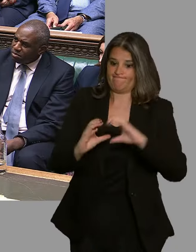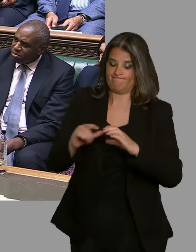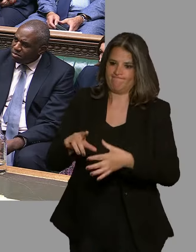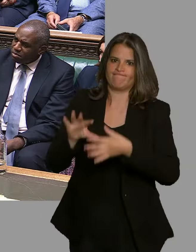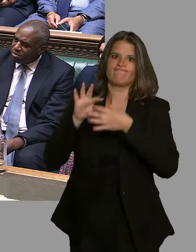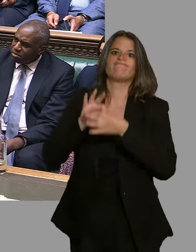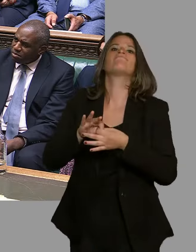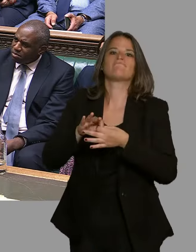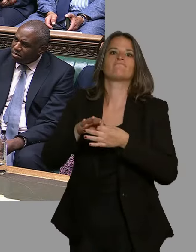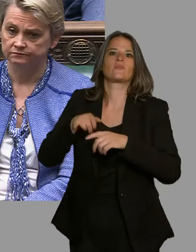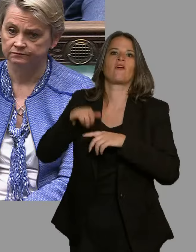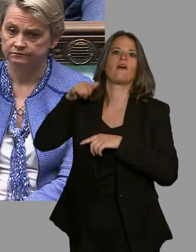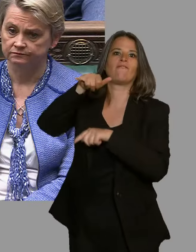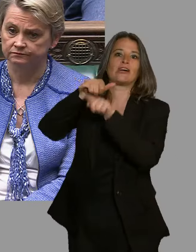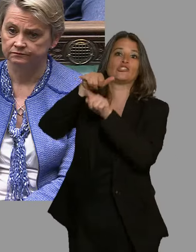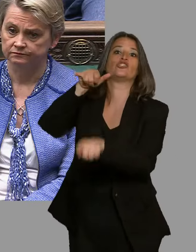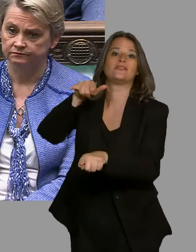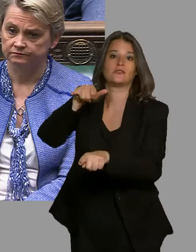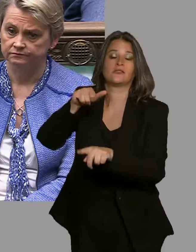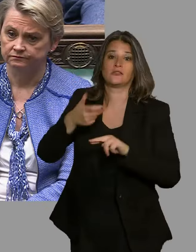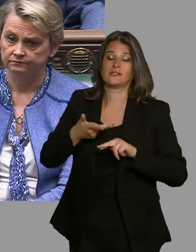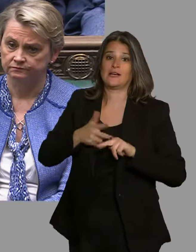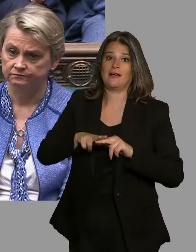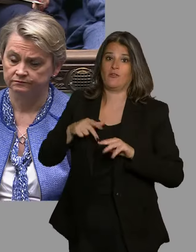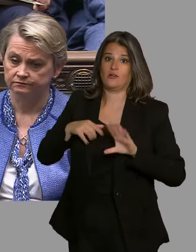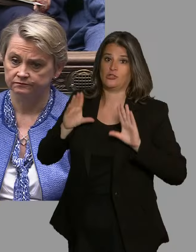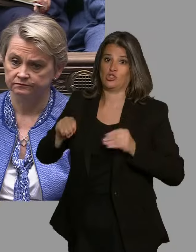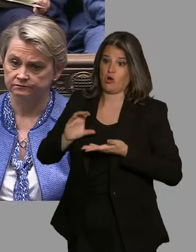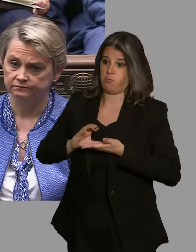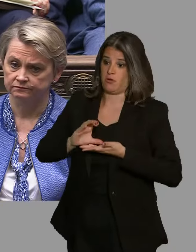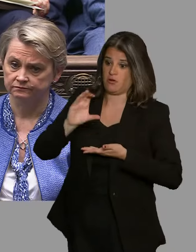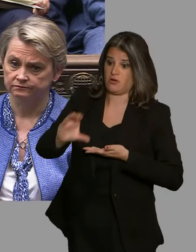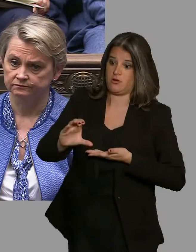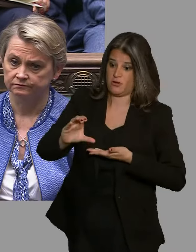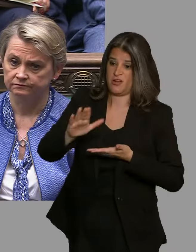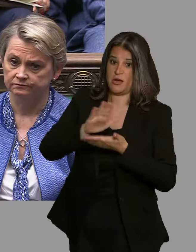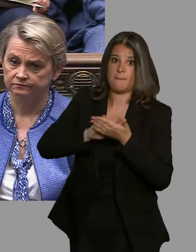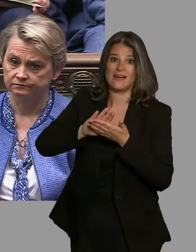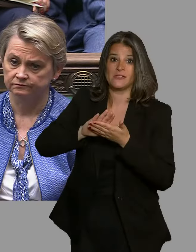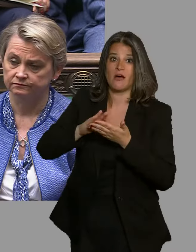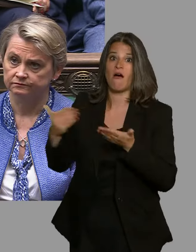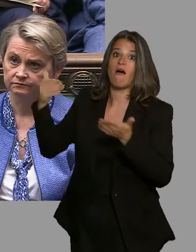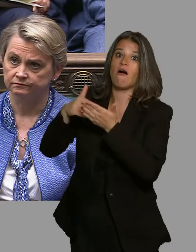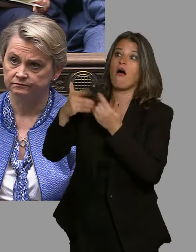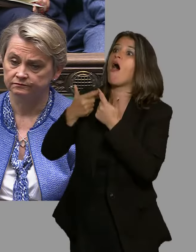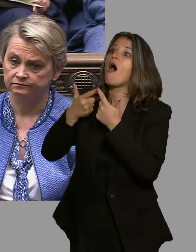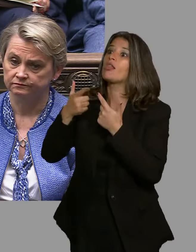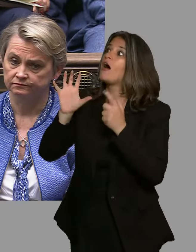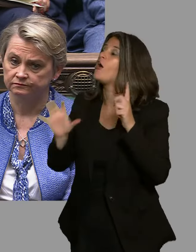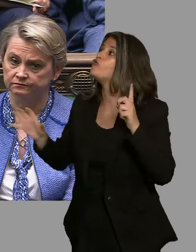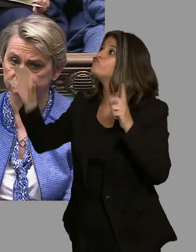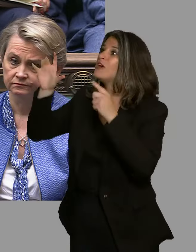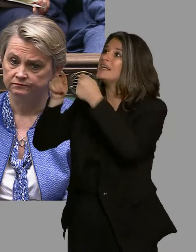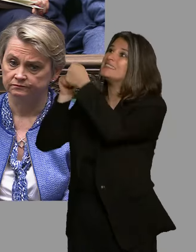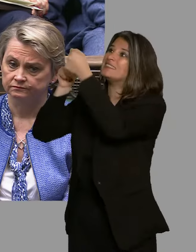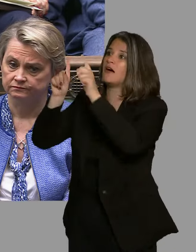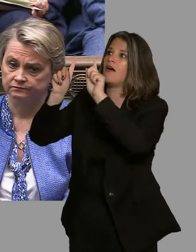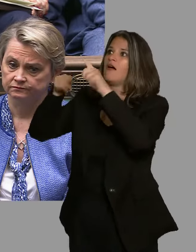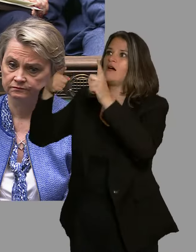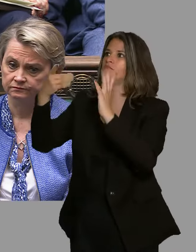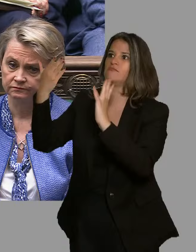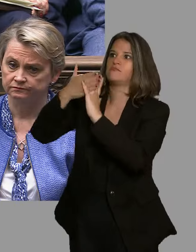It doesn't know the detail at all. They're not sold directly. They go into a pot. If we were to stop that, they wouldn't then be